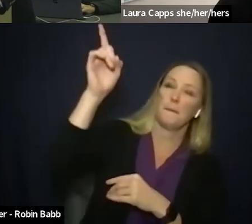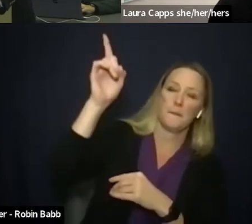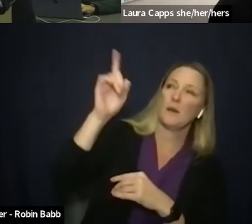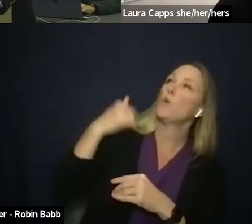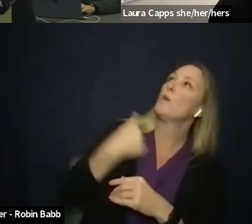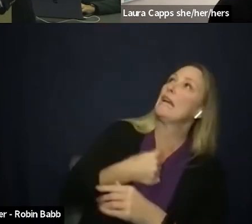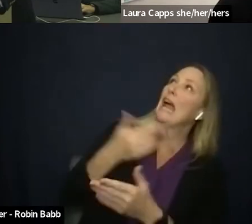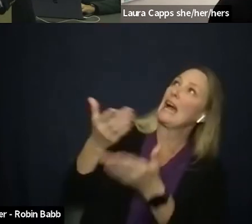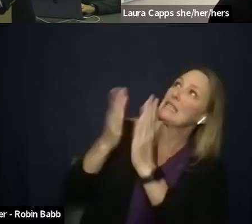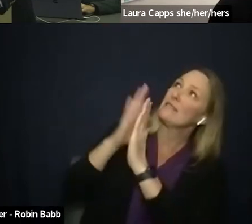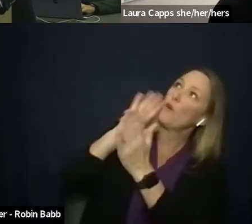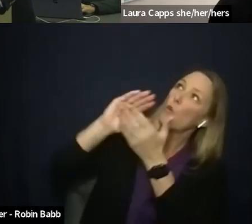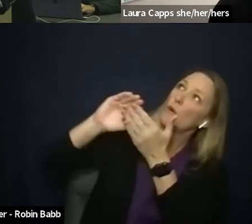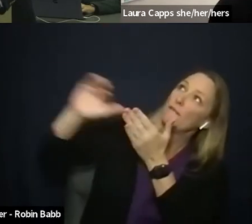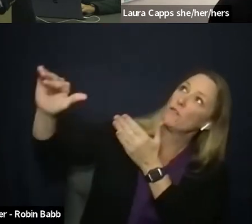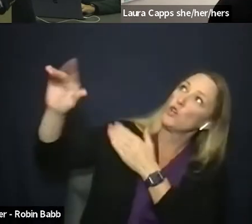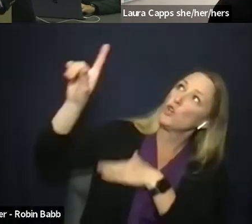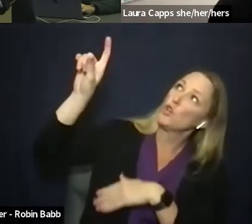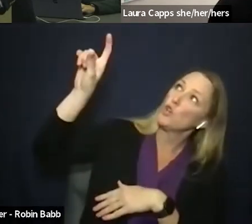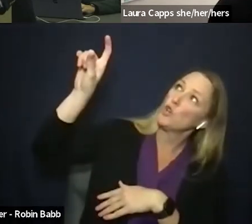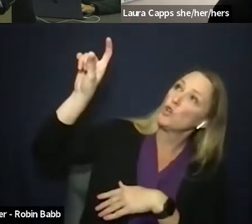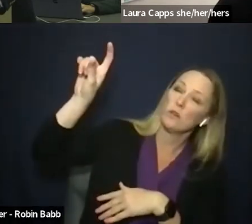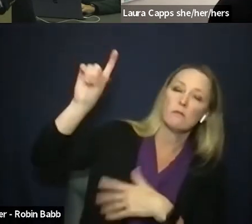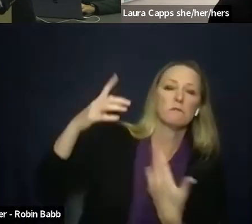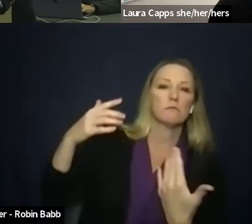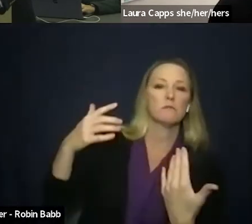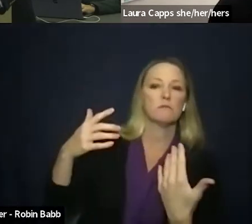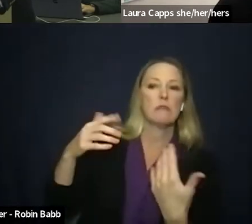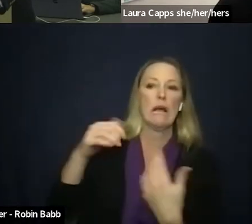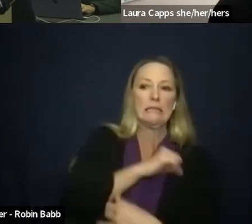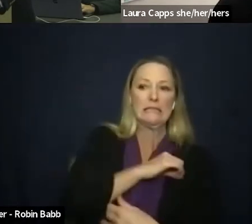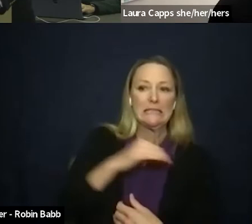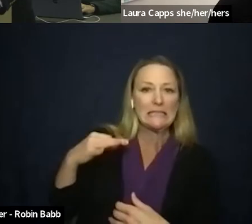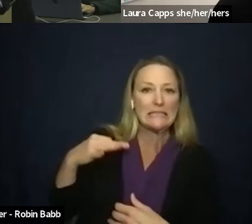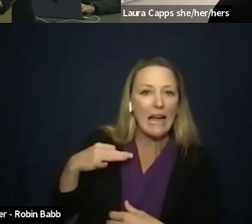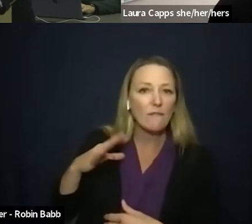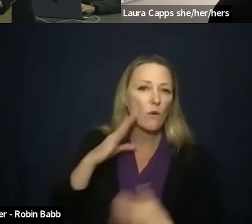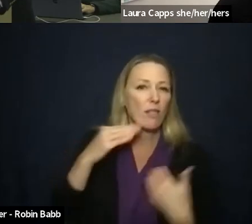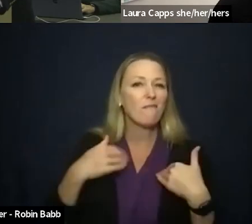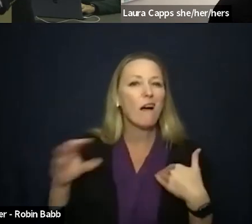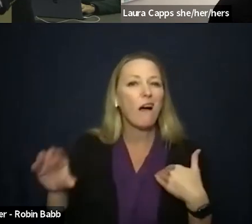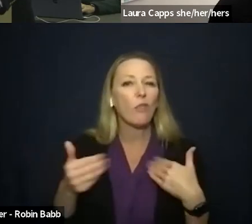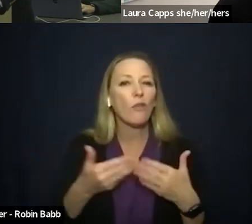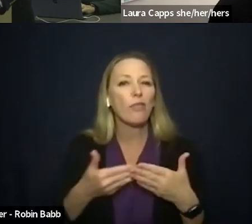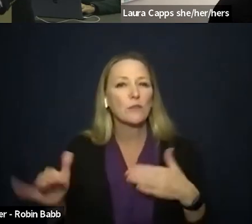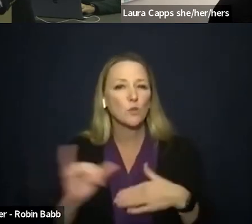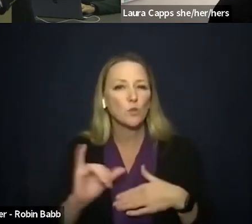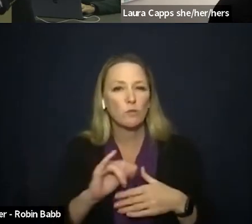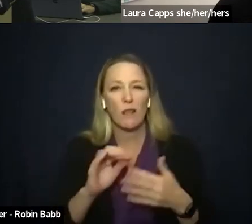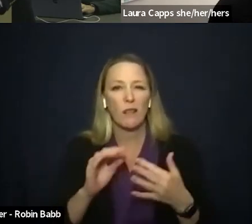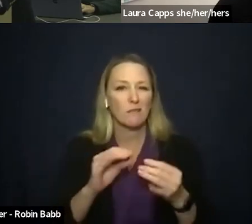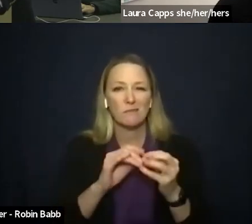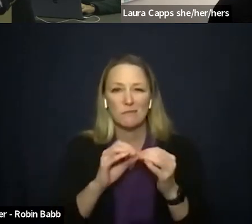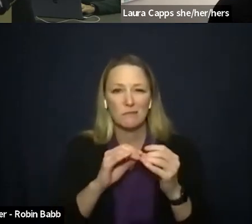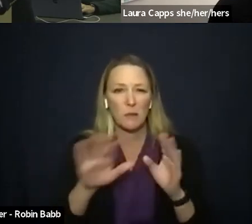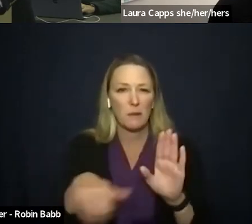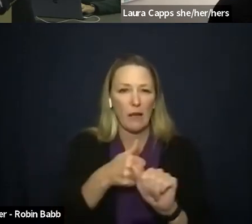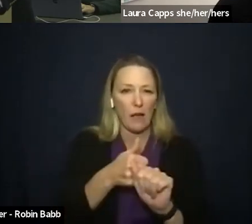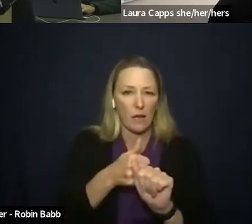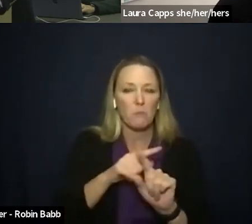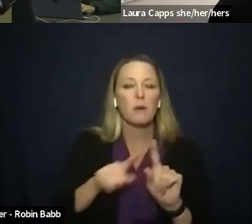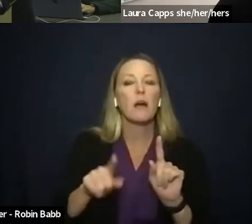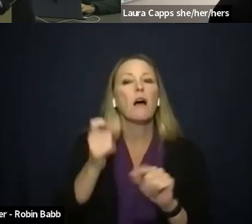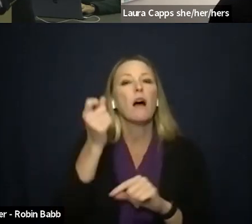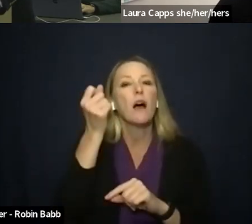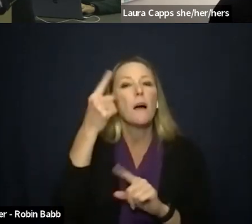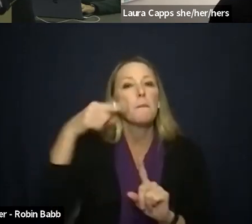are other things that staff would need to work on but the bottom line and all that is that on account